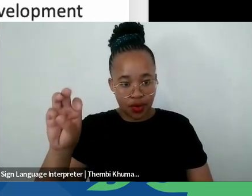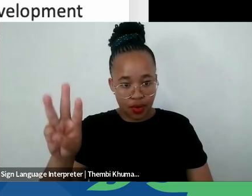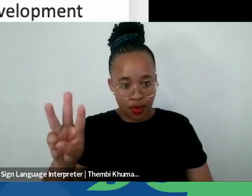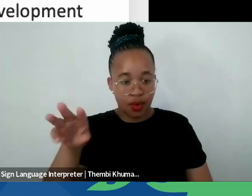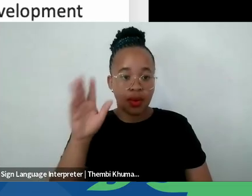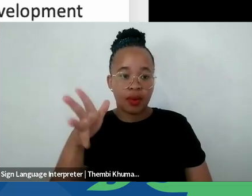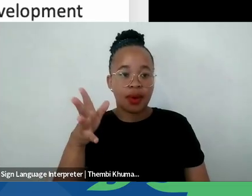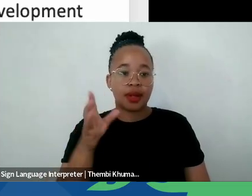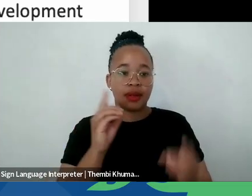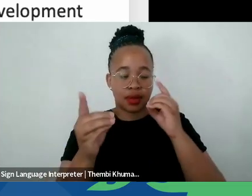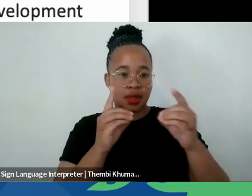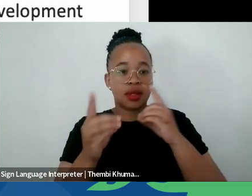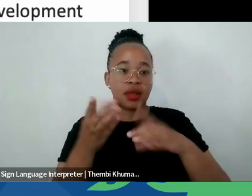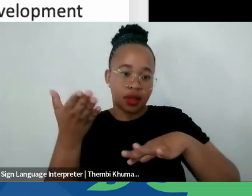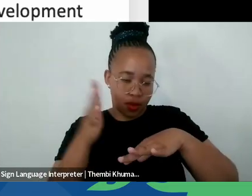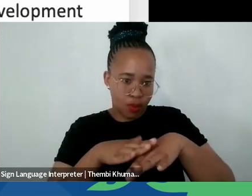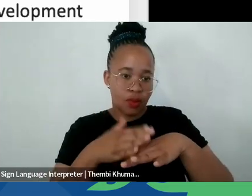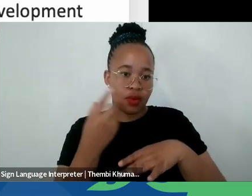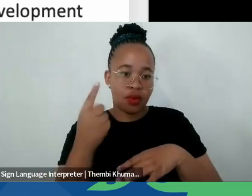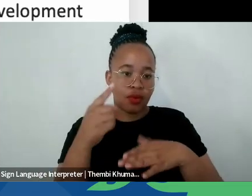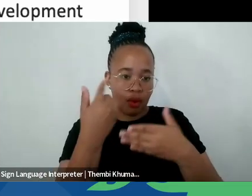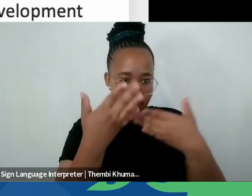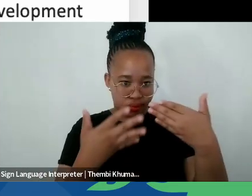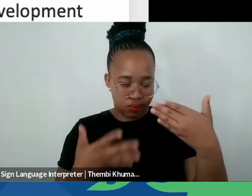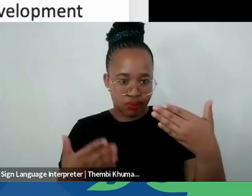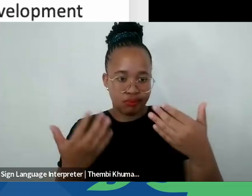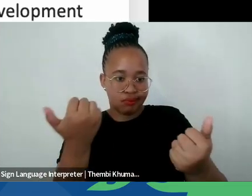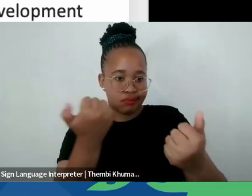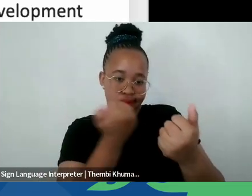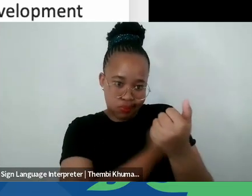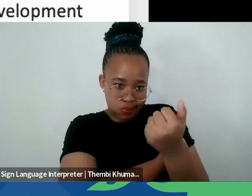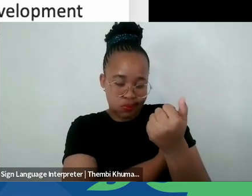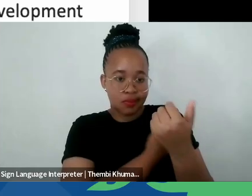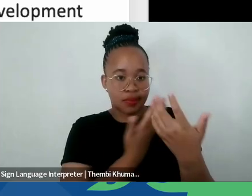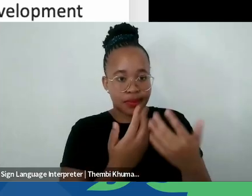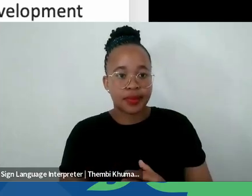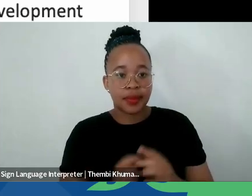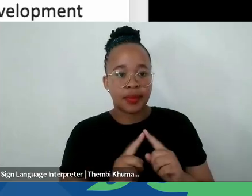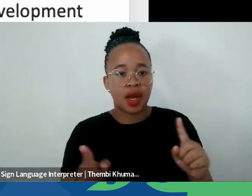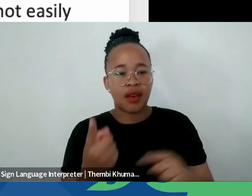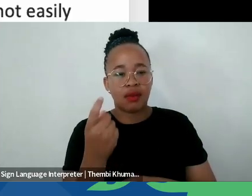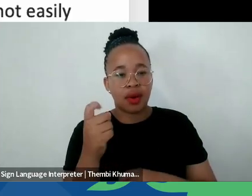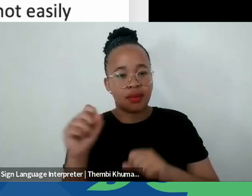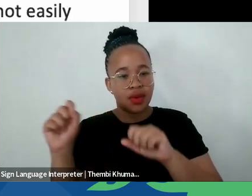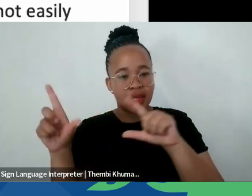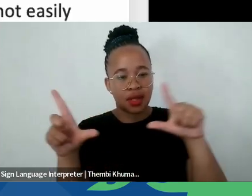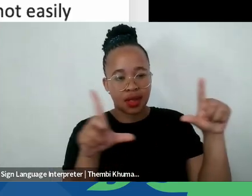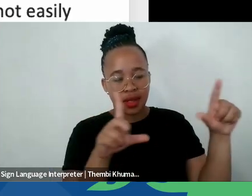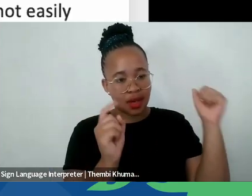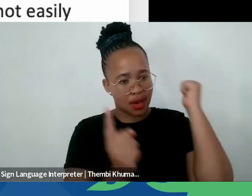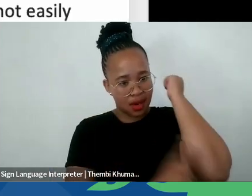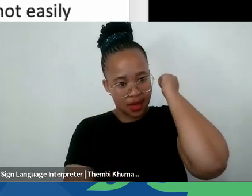I mentioned the workshop on the decrim of drug use. I think I have one more slide.